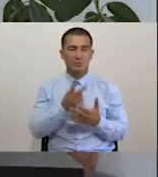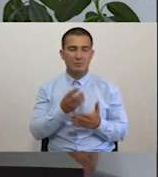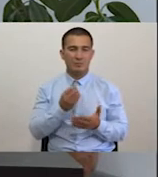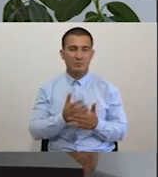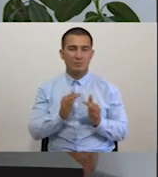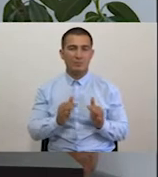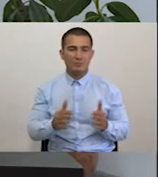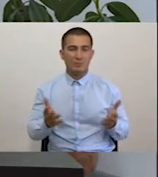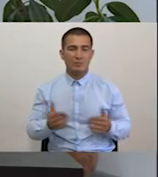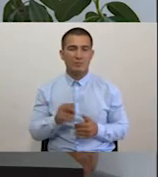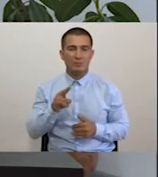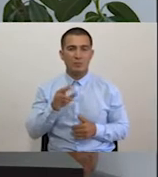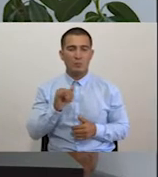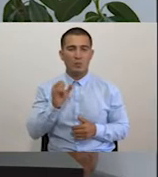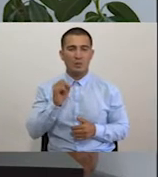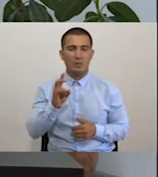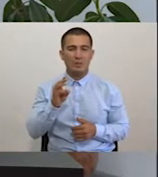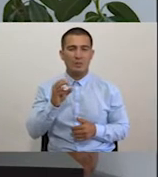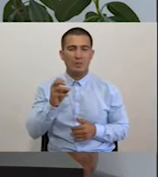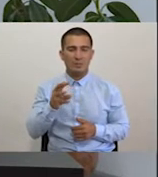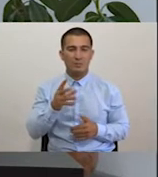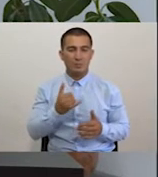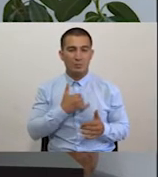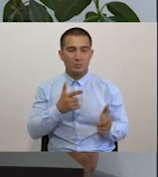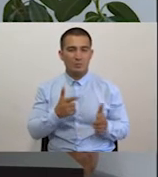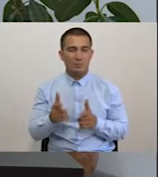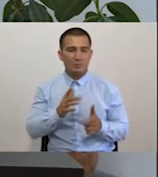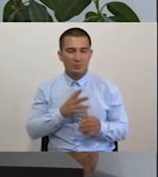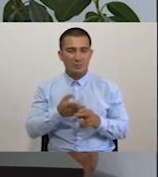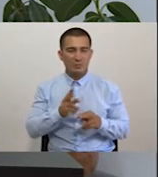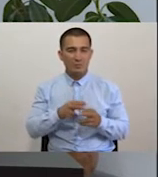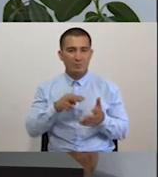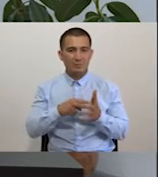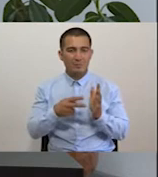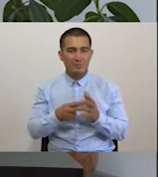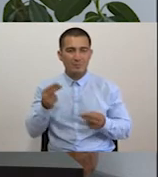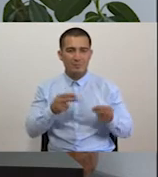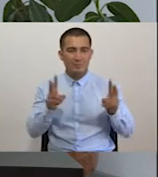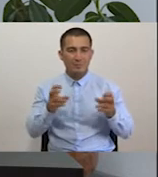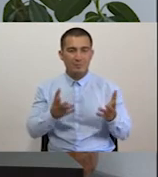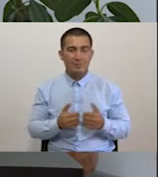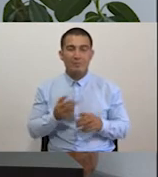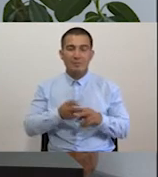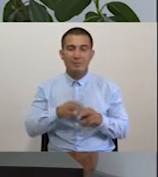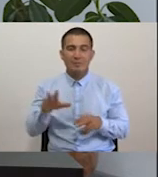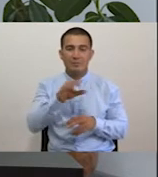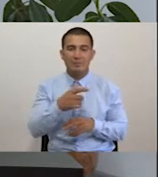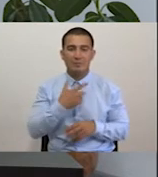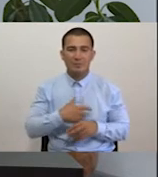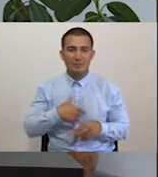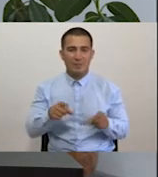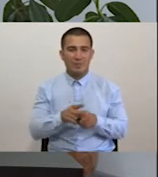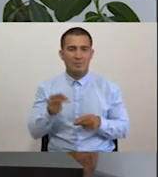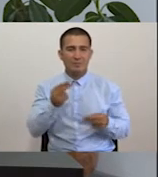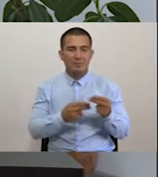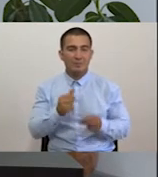Mana aziz o'quvchilar, pointillizm usulida yaratilgan olmamiz ham tayyor bo'ldi. Siz ham uyda mustaqil ravishda mana shunday